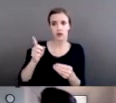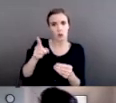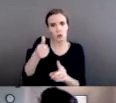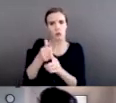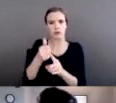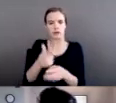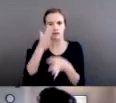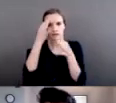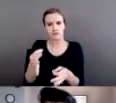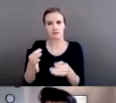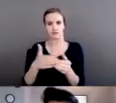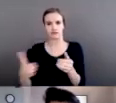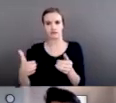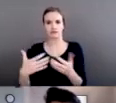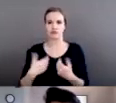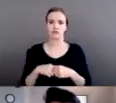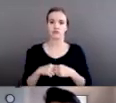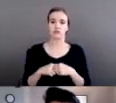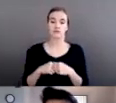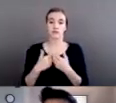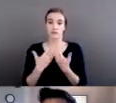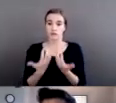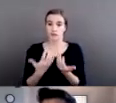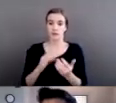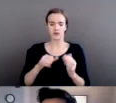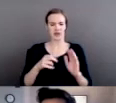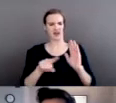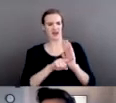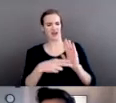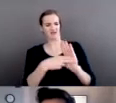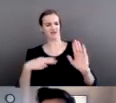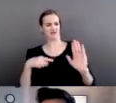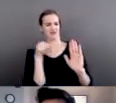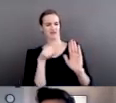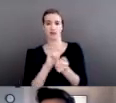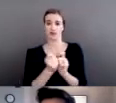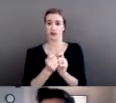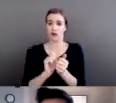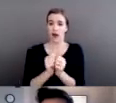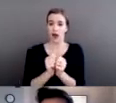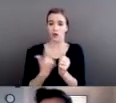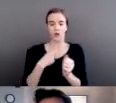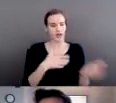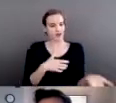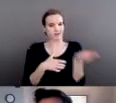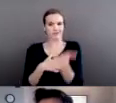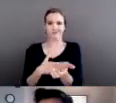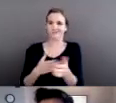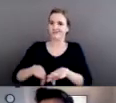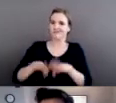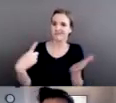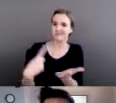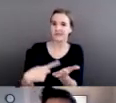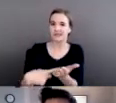Another way that we can change the stigma is just have a more open dialogue. Be willing to talk to your